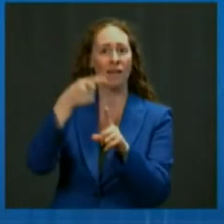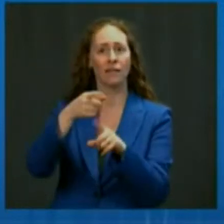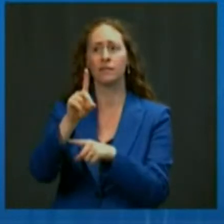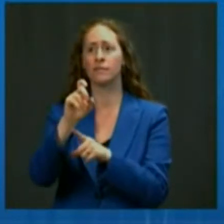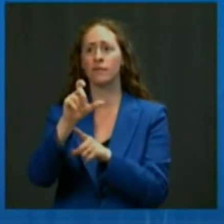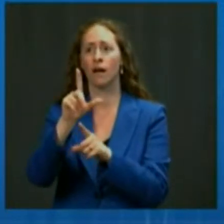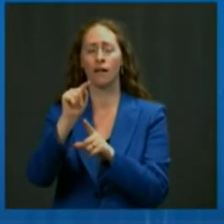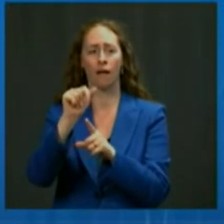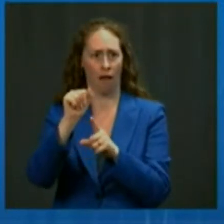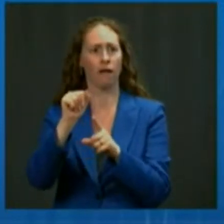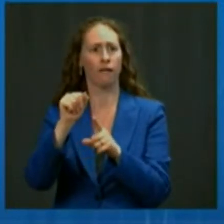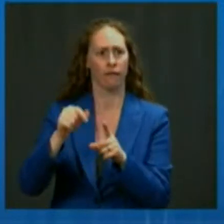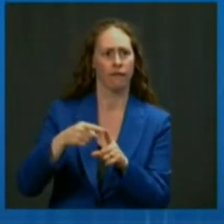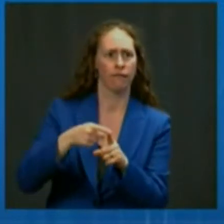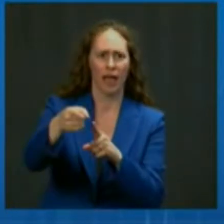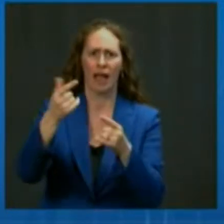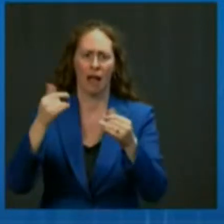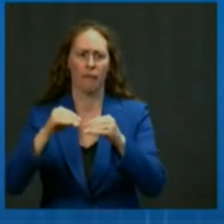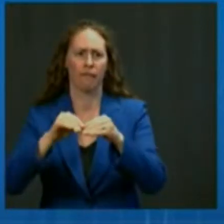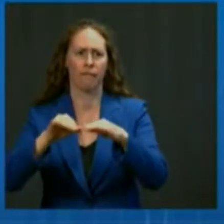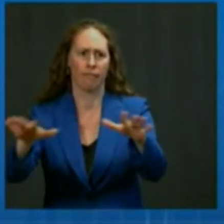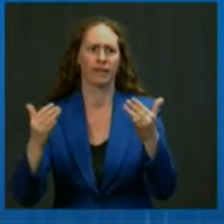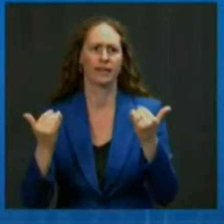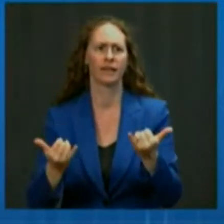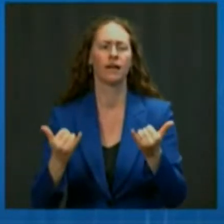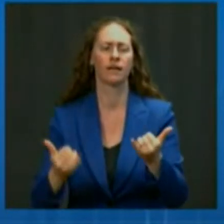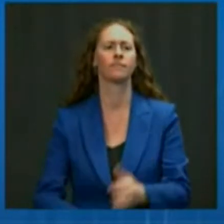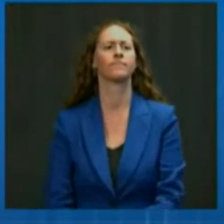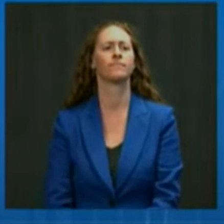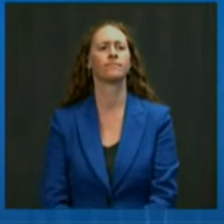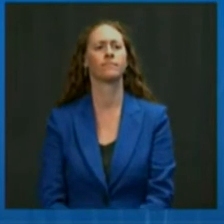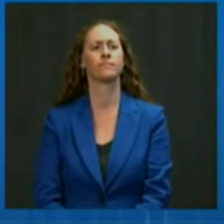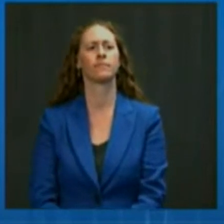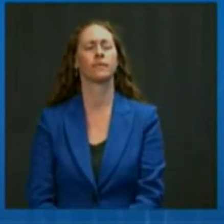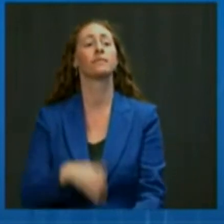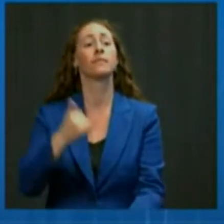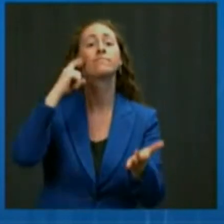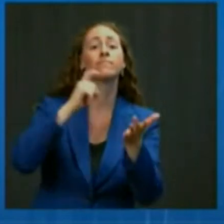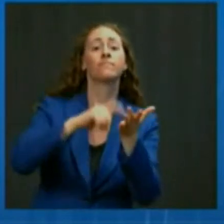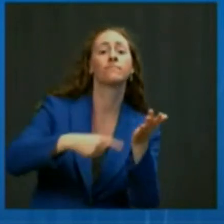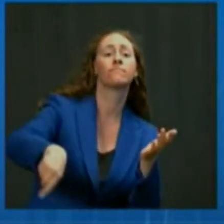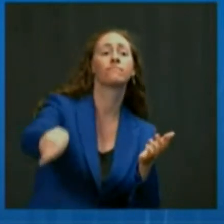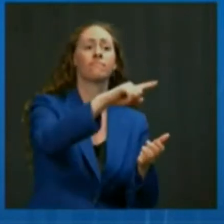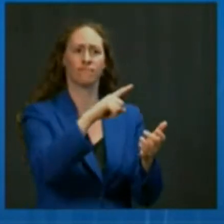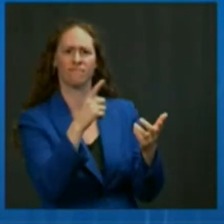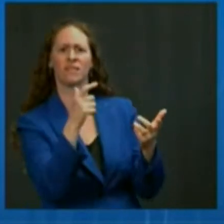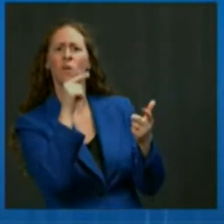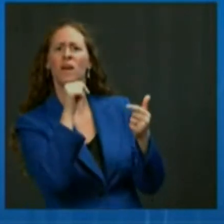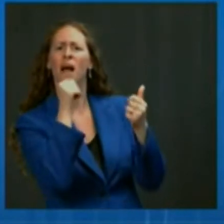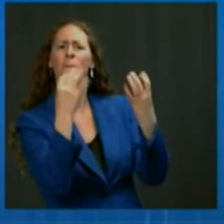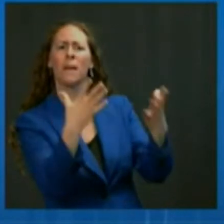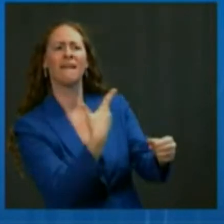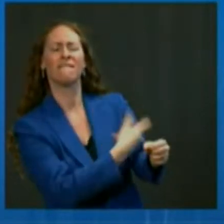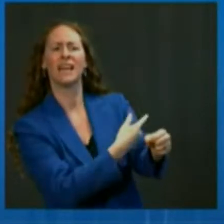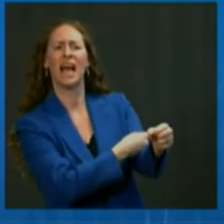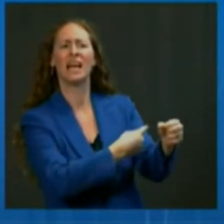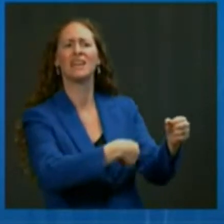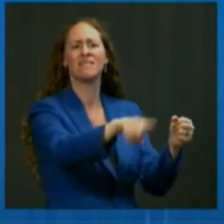in communities with lower vaccination rates. So this remains a pandemic of the